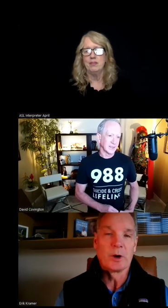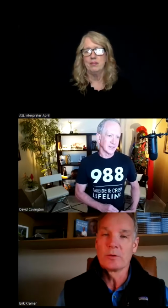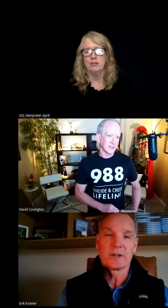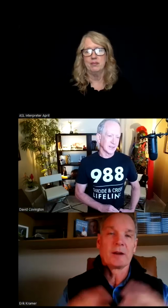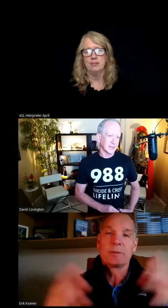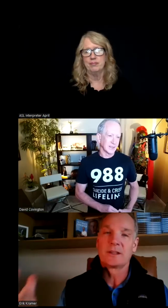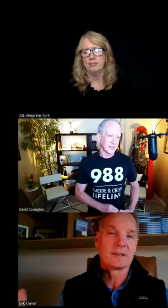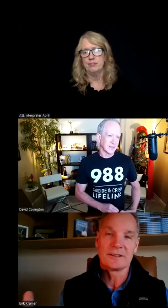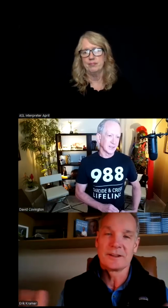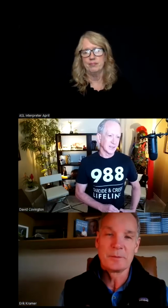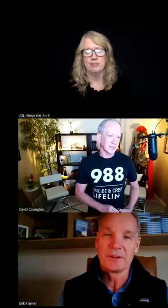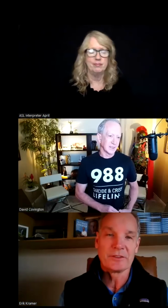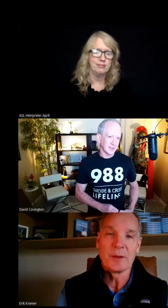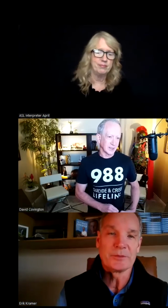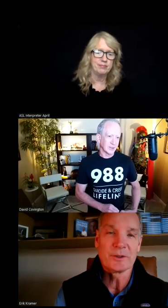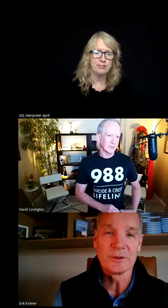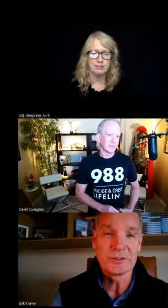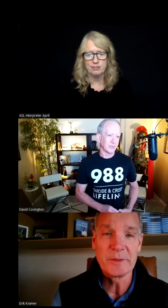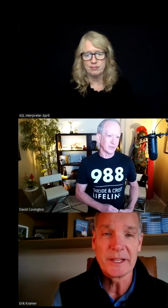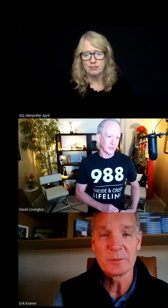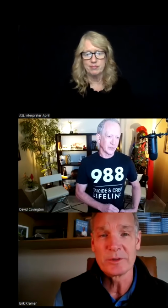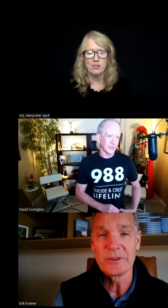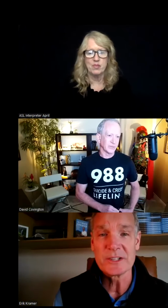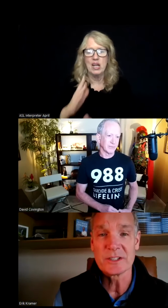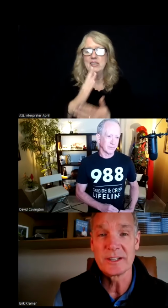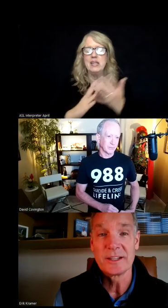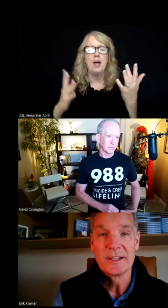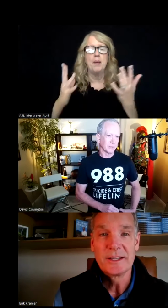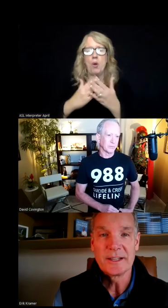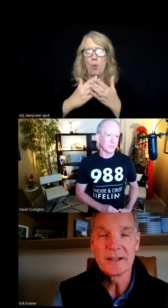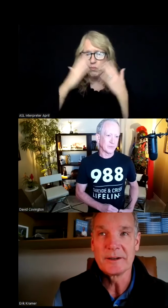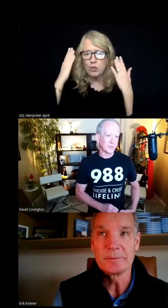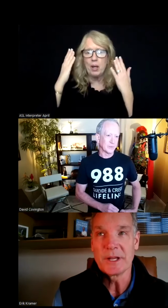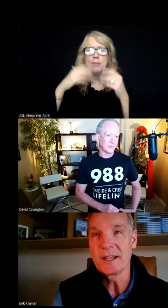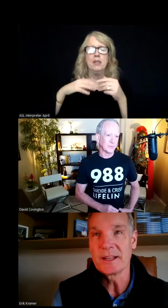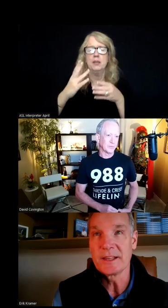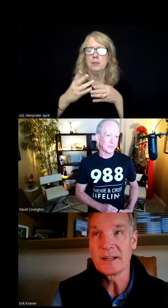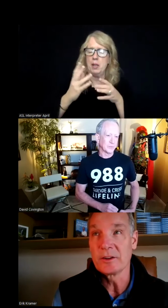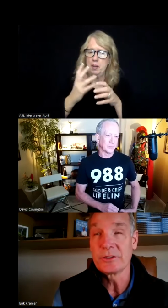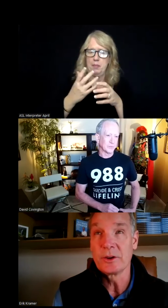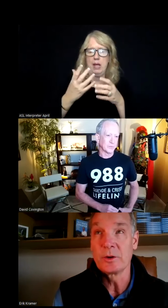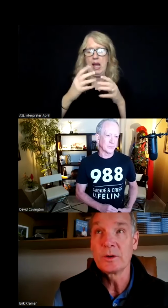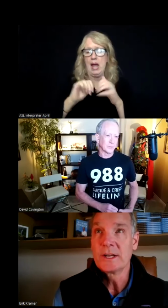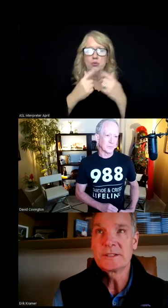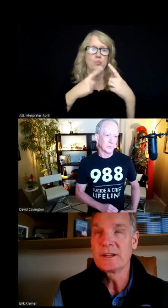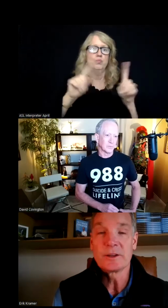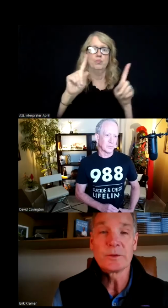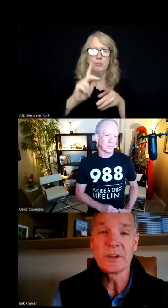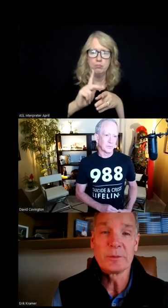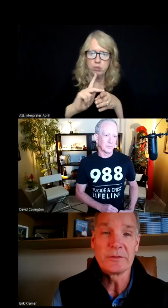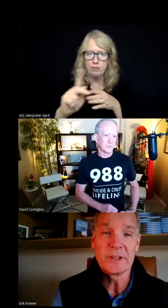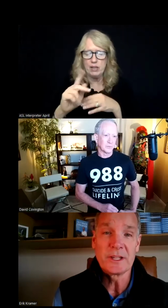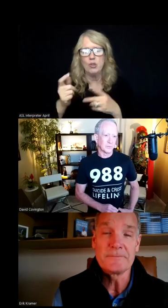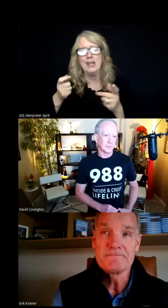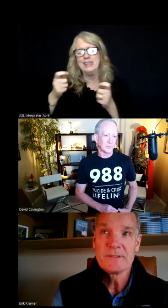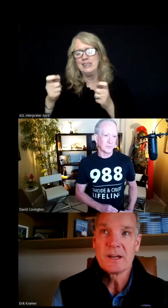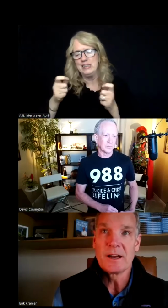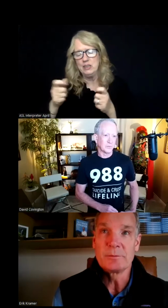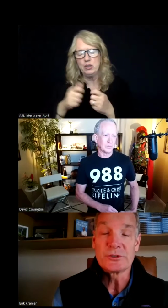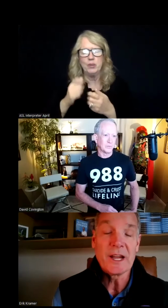some overcoming immense obstacles to make it professionally, and then also dealing with some of